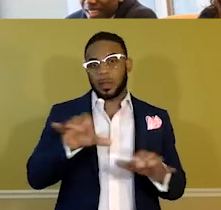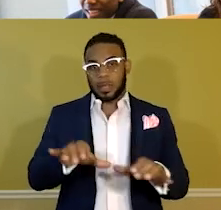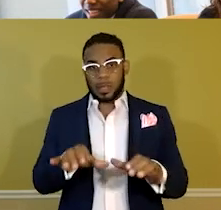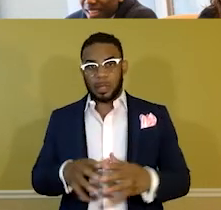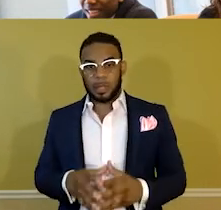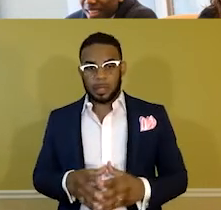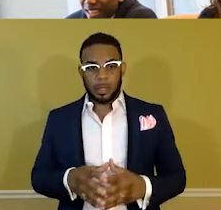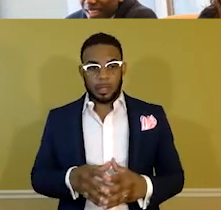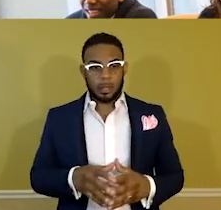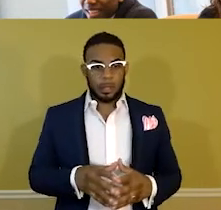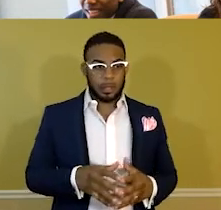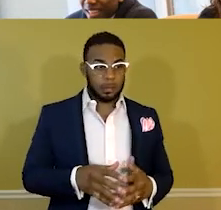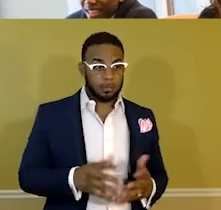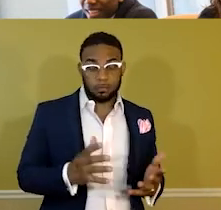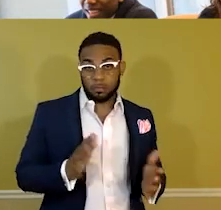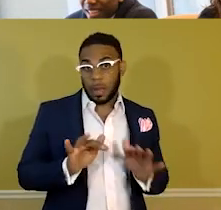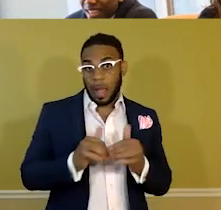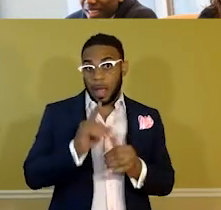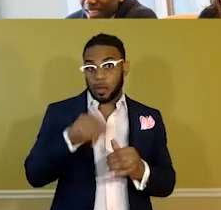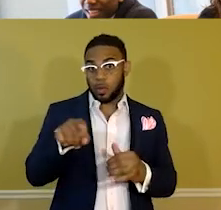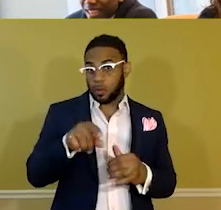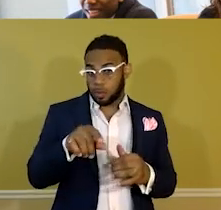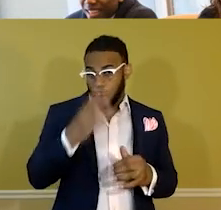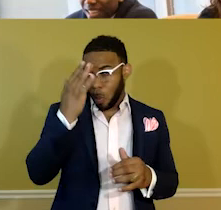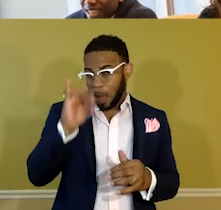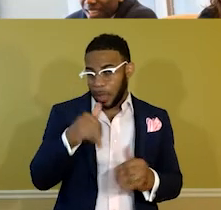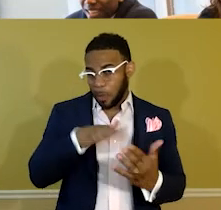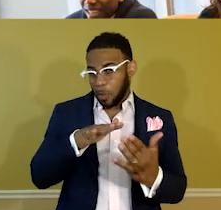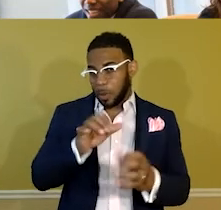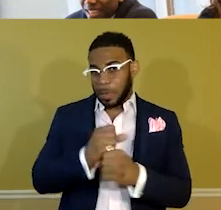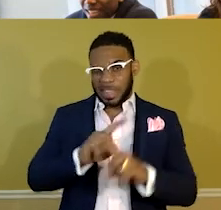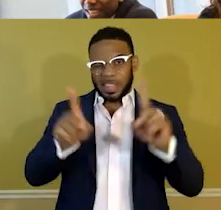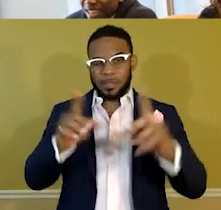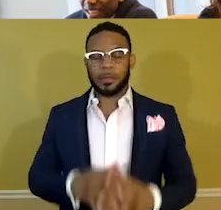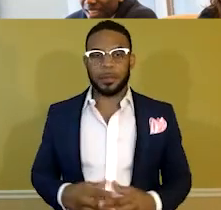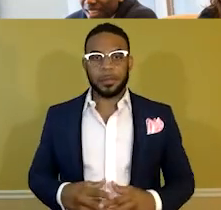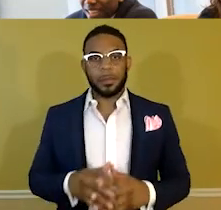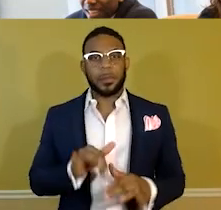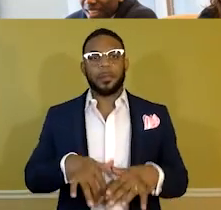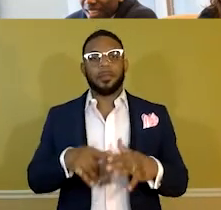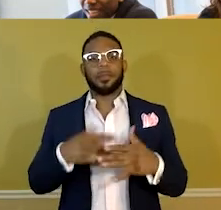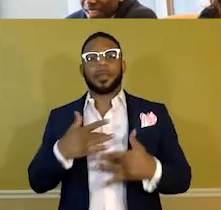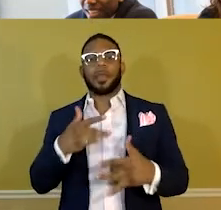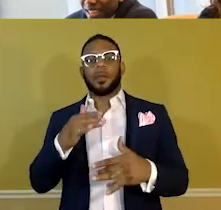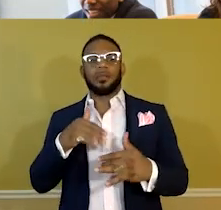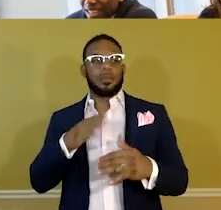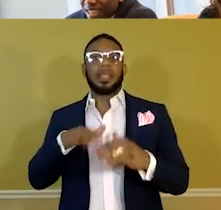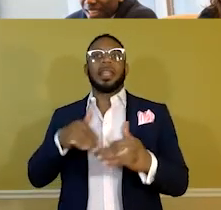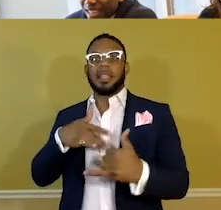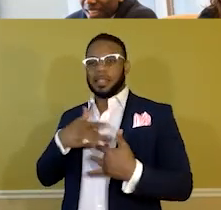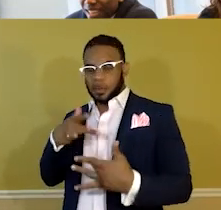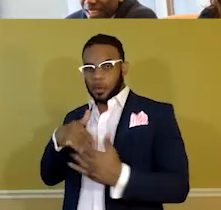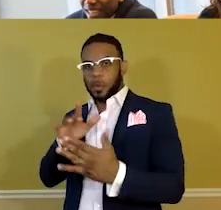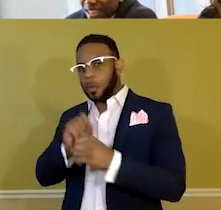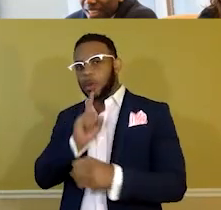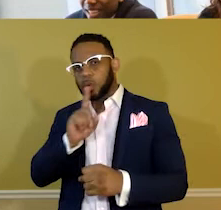did, um, and how you, and why that approach was maybe different, um, than a typical approach. Um, so you really want